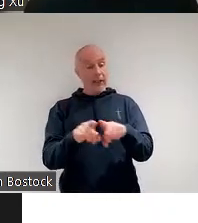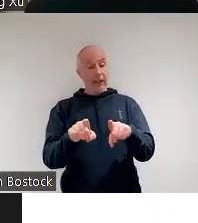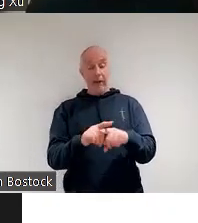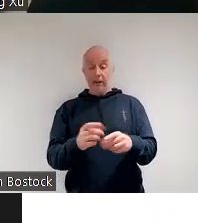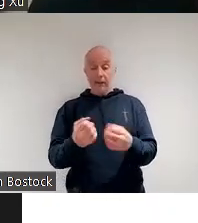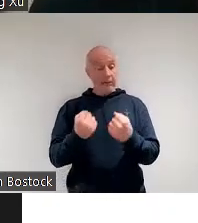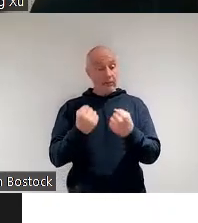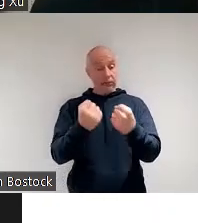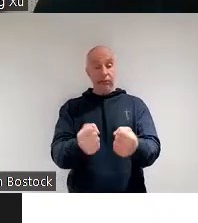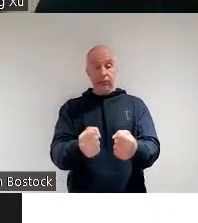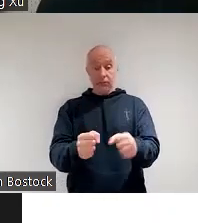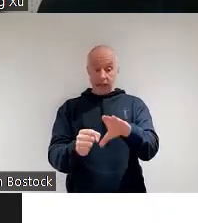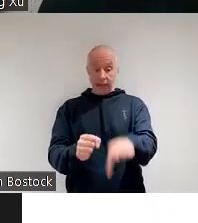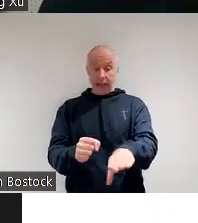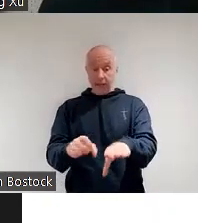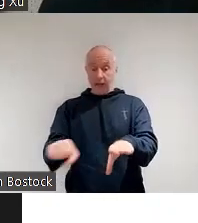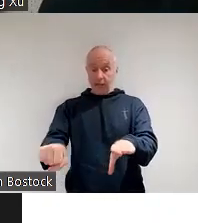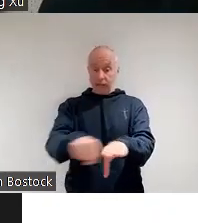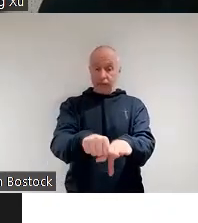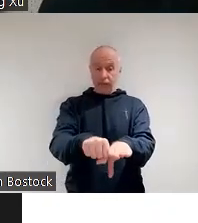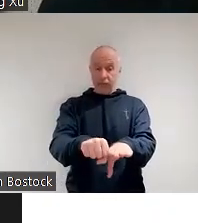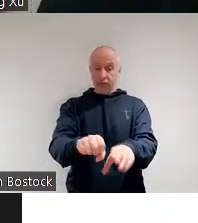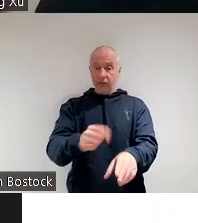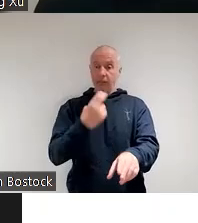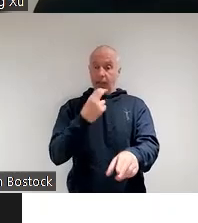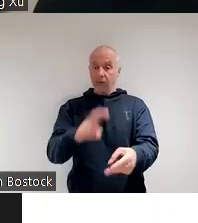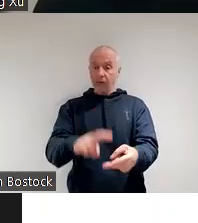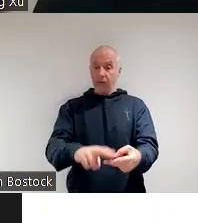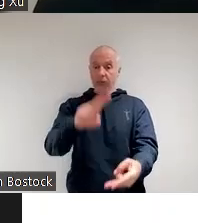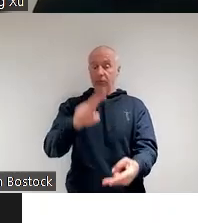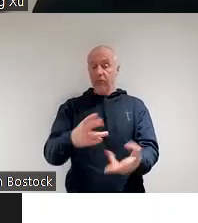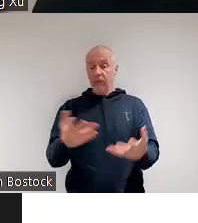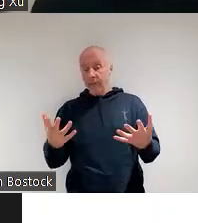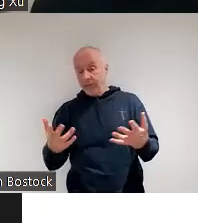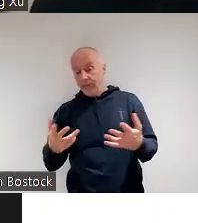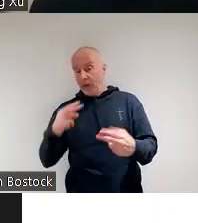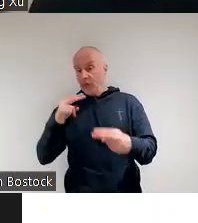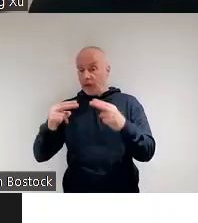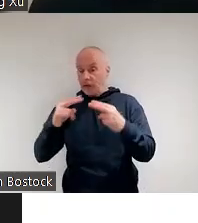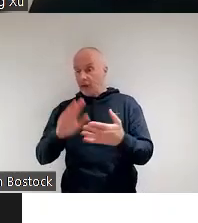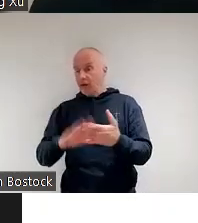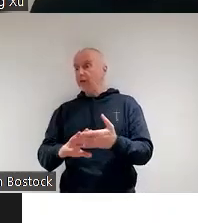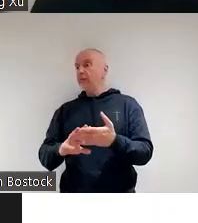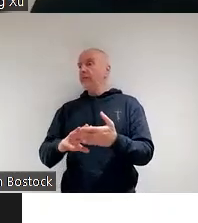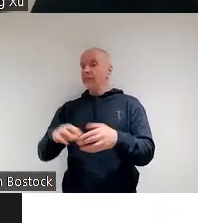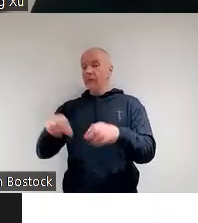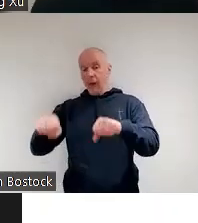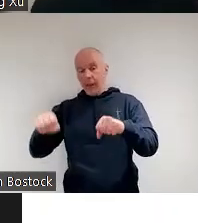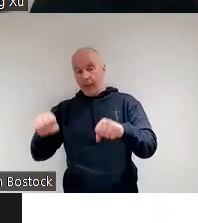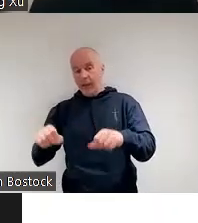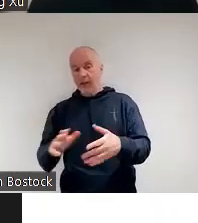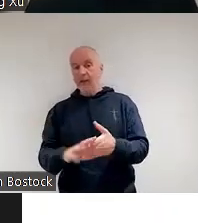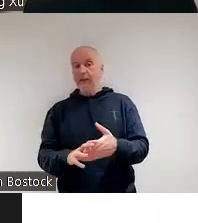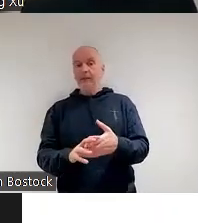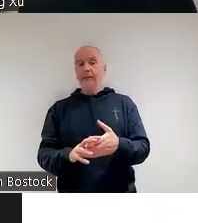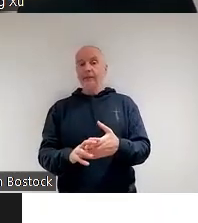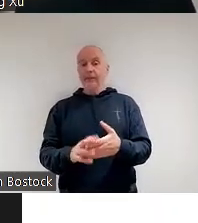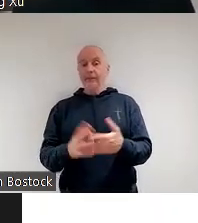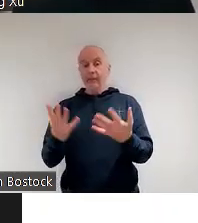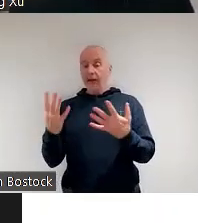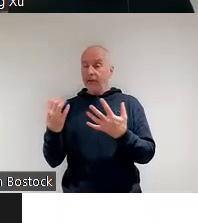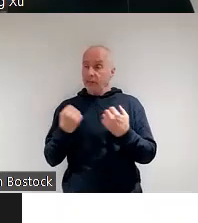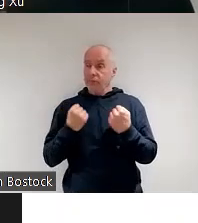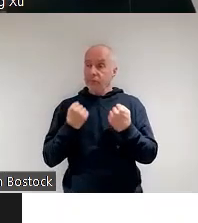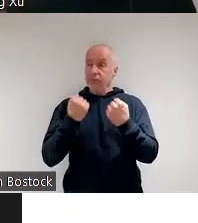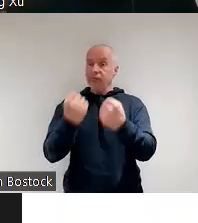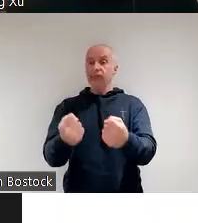cinemas, go to see any restaurants, that will be the brilliant opportunity to charge your vehicles. When you're going out of the town, on the